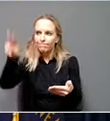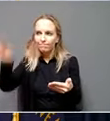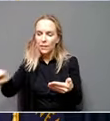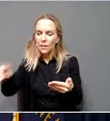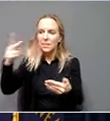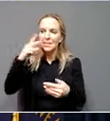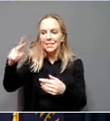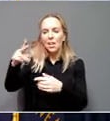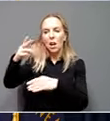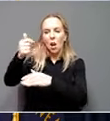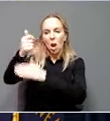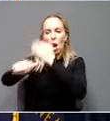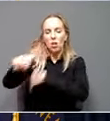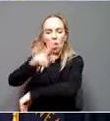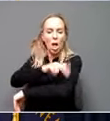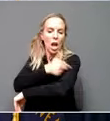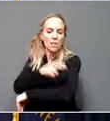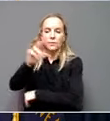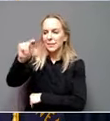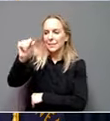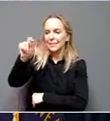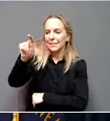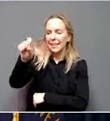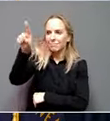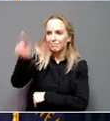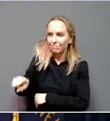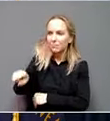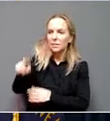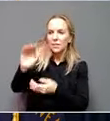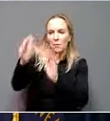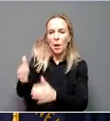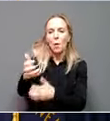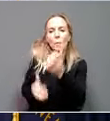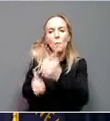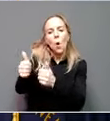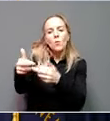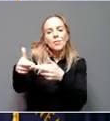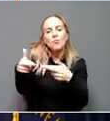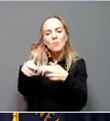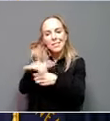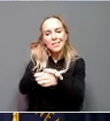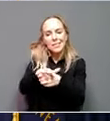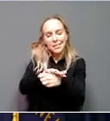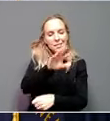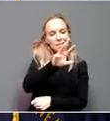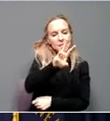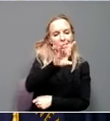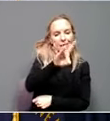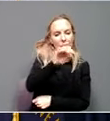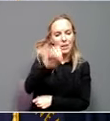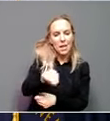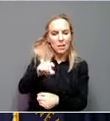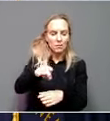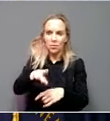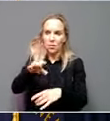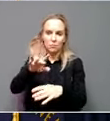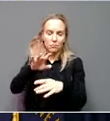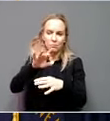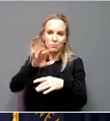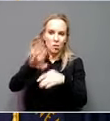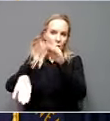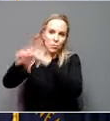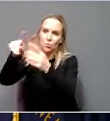capacity in use for most regions ranges from like 86% all the way up to 95% capacity. It